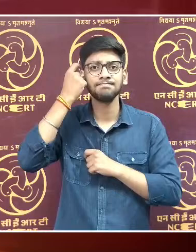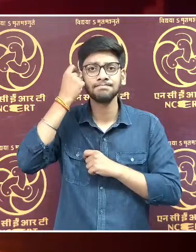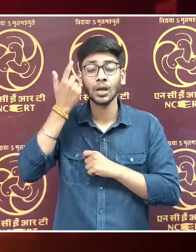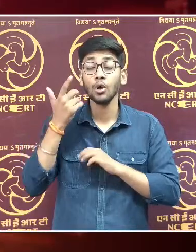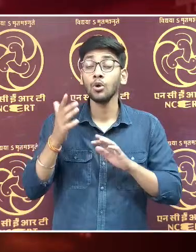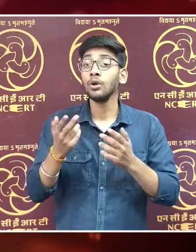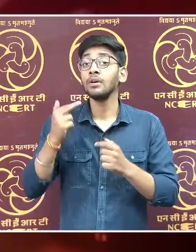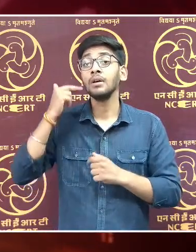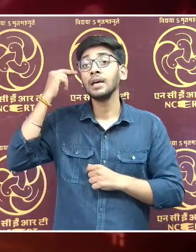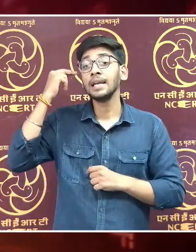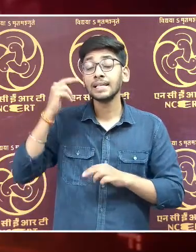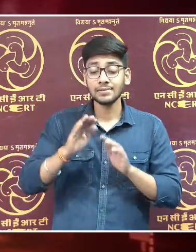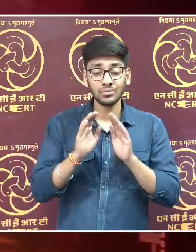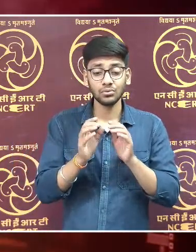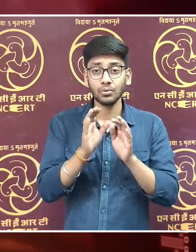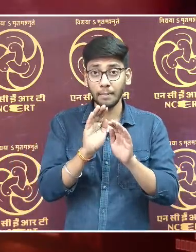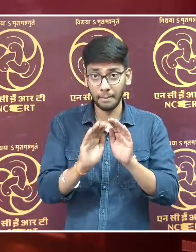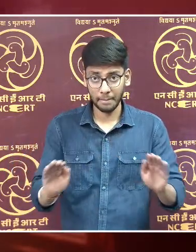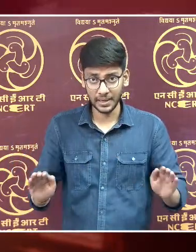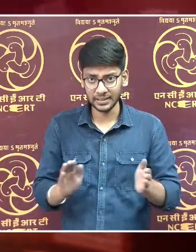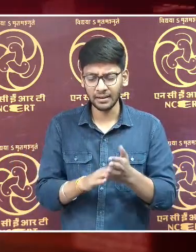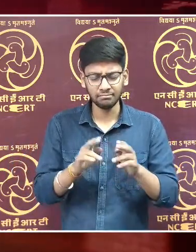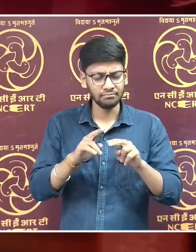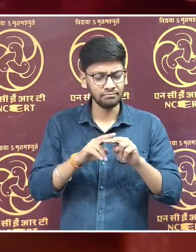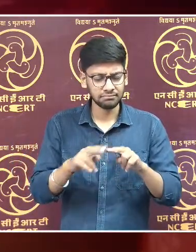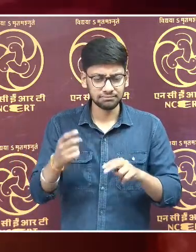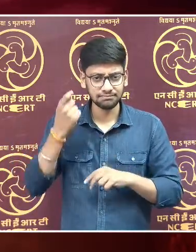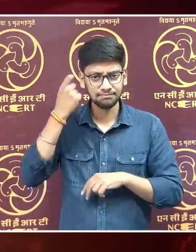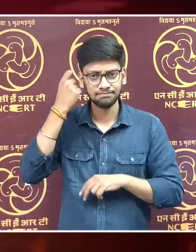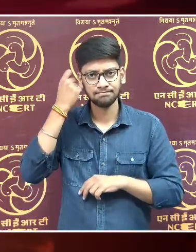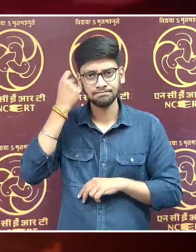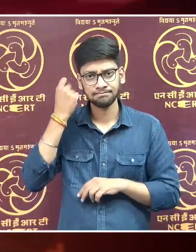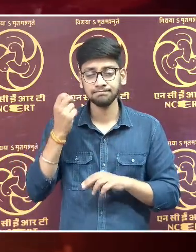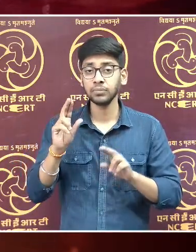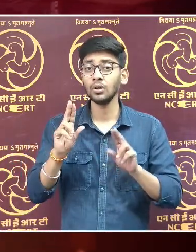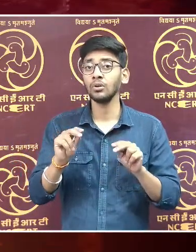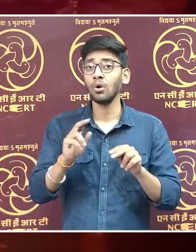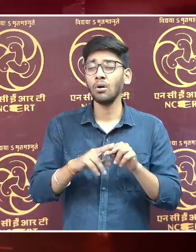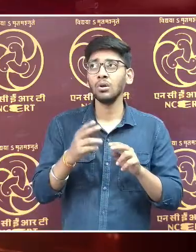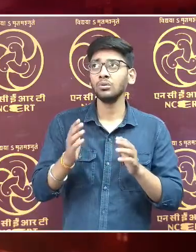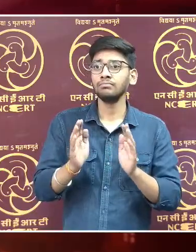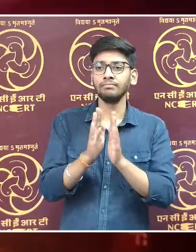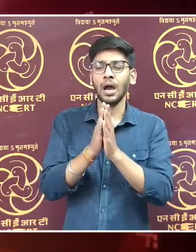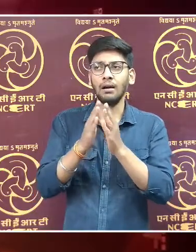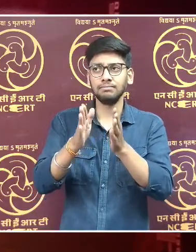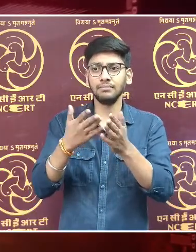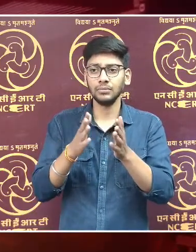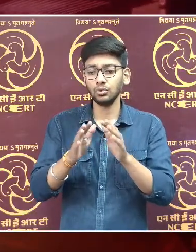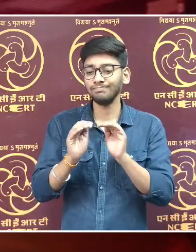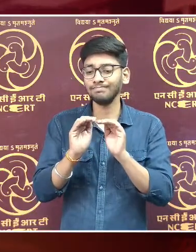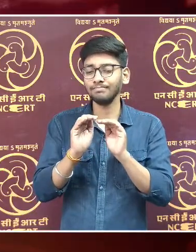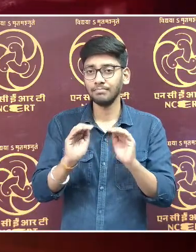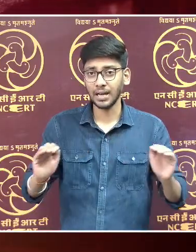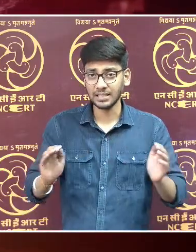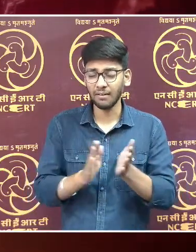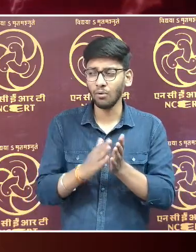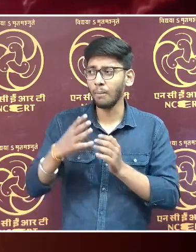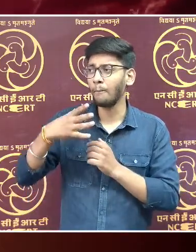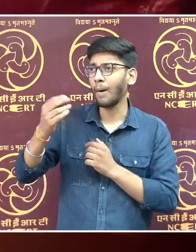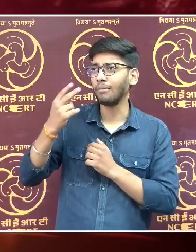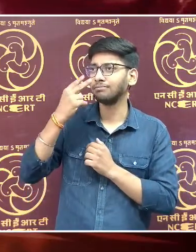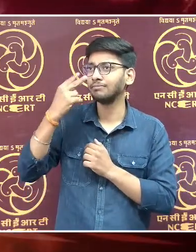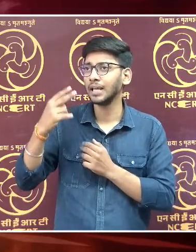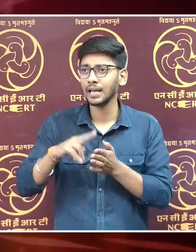hearing. Most of the time, the child will be looking outside through the peeping through the window or through the door, watching outside, distracted